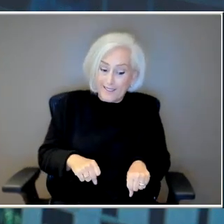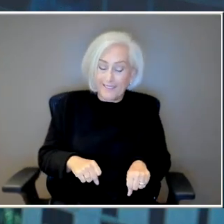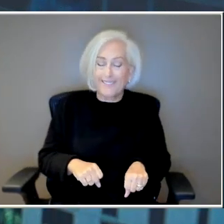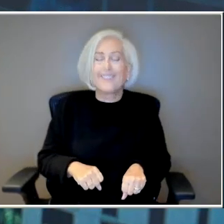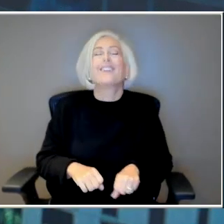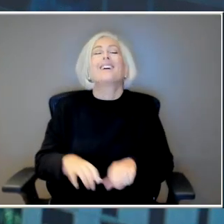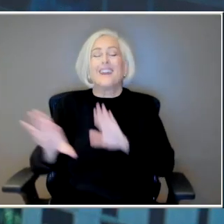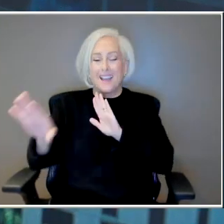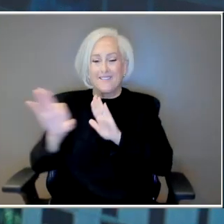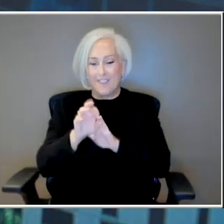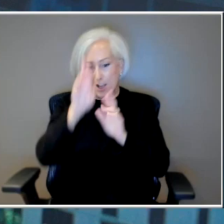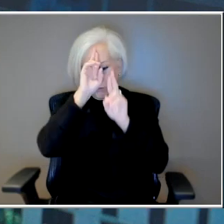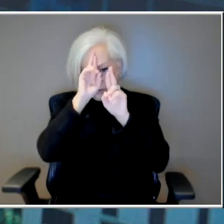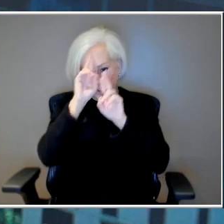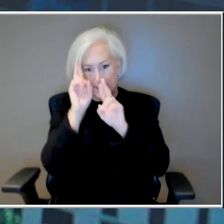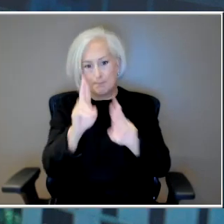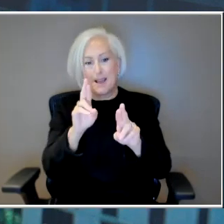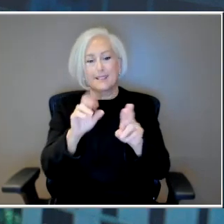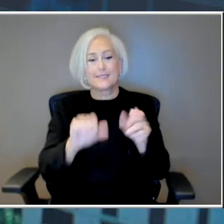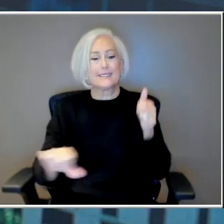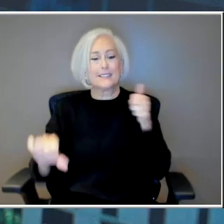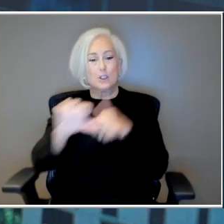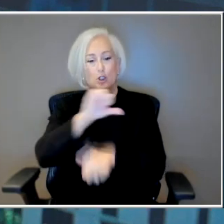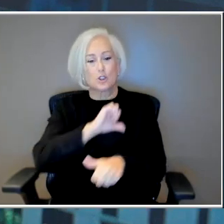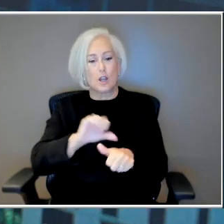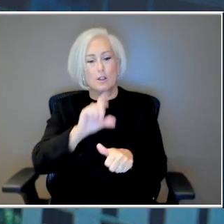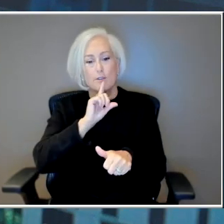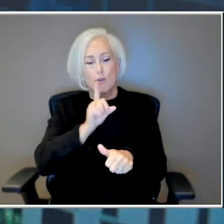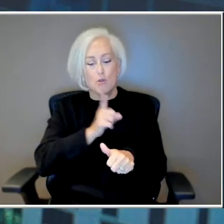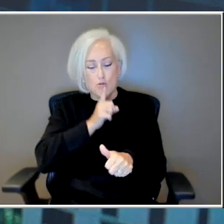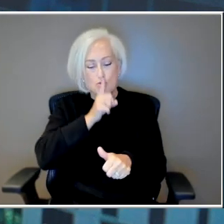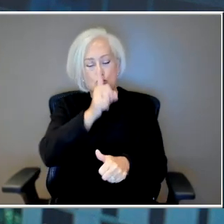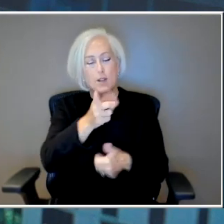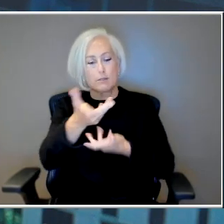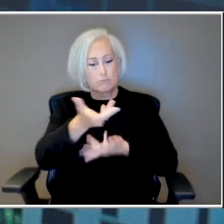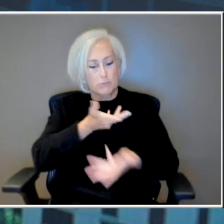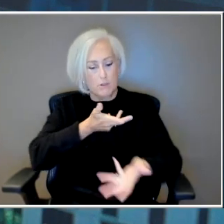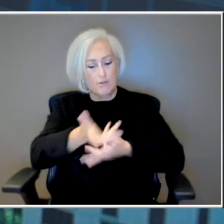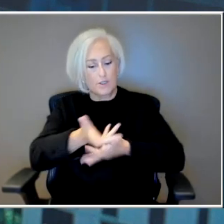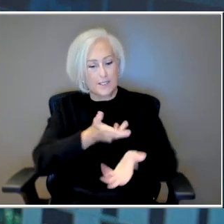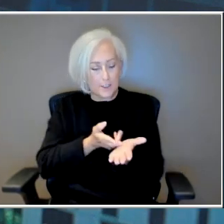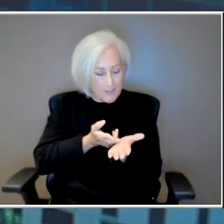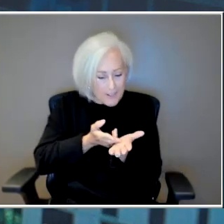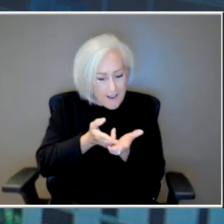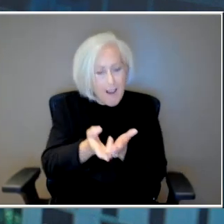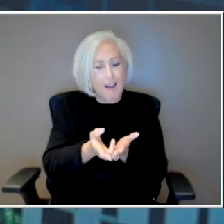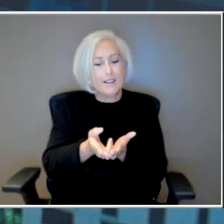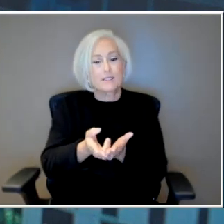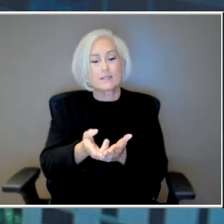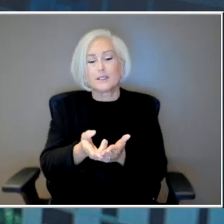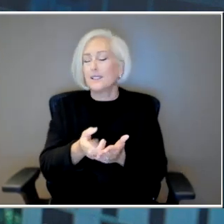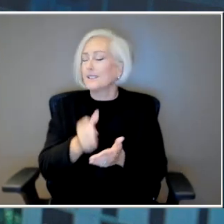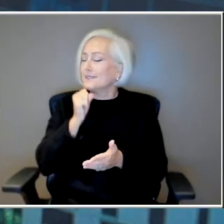for each other to have an honest, real conversation, not from the shrill sound of politics,